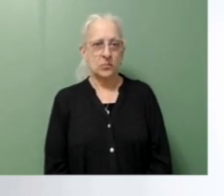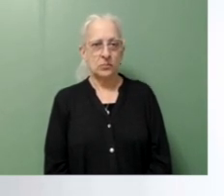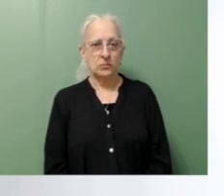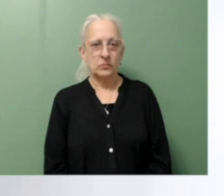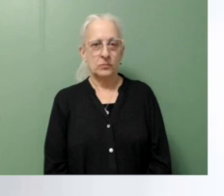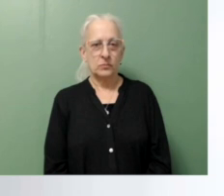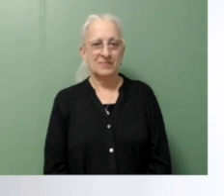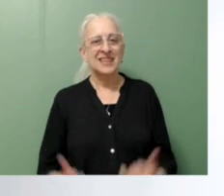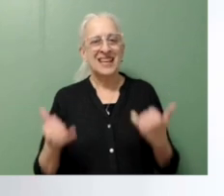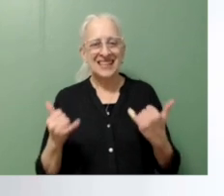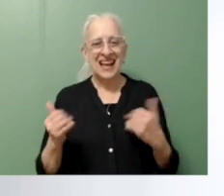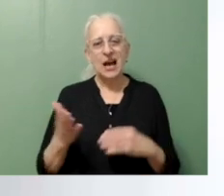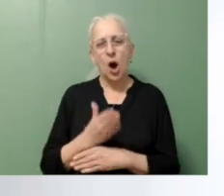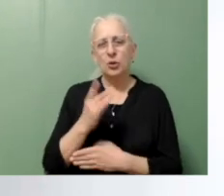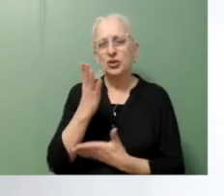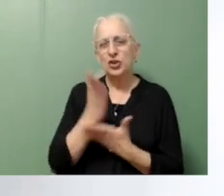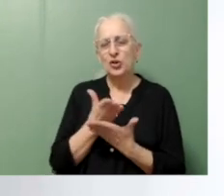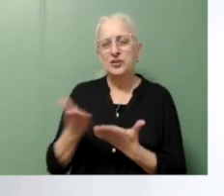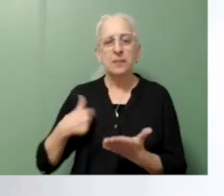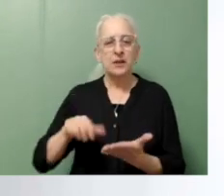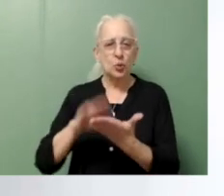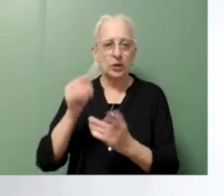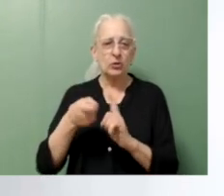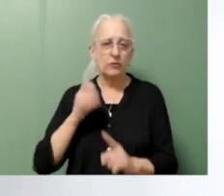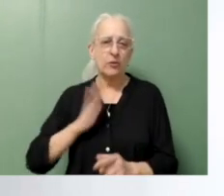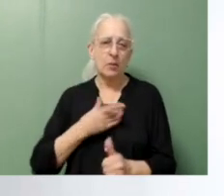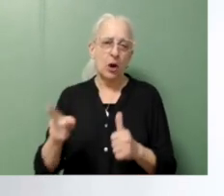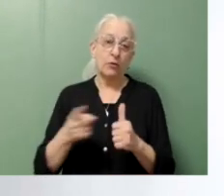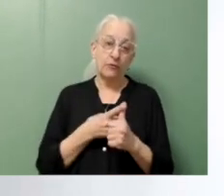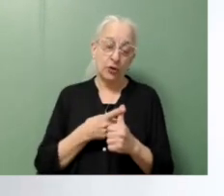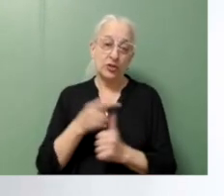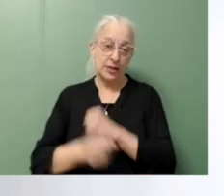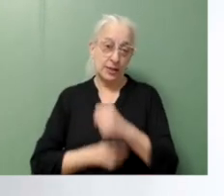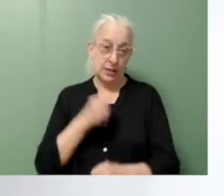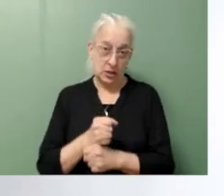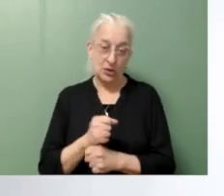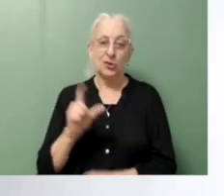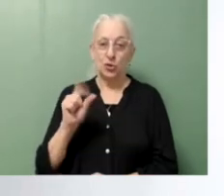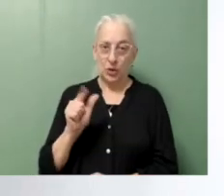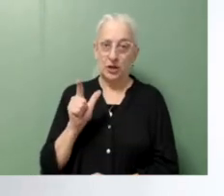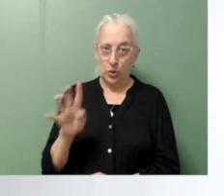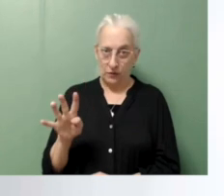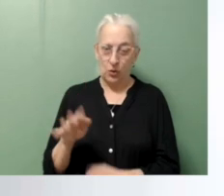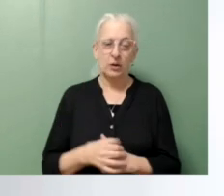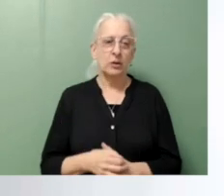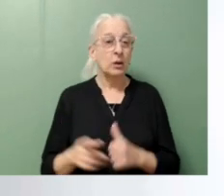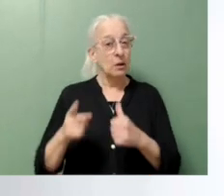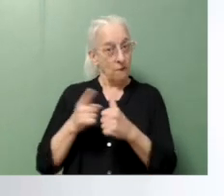I will now share some key lessons learned from our first CT Rocks year in 2024. First